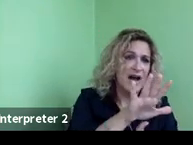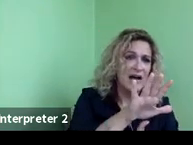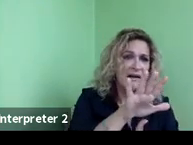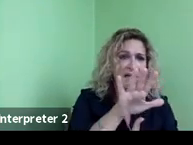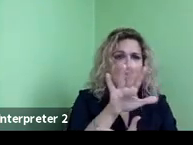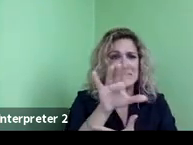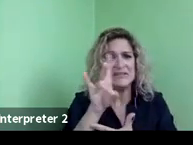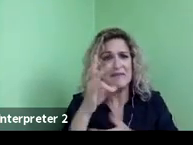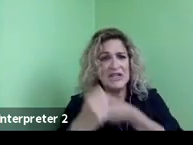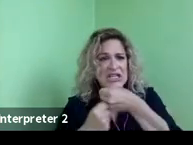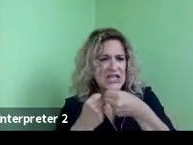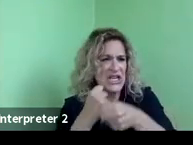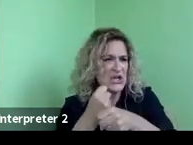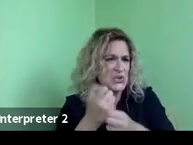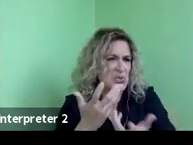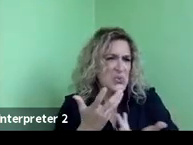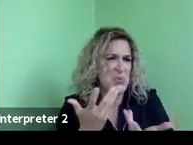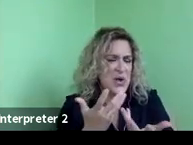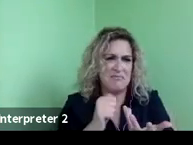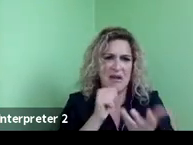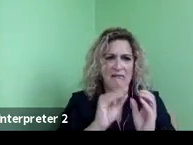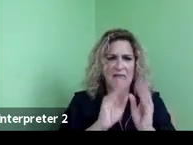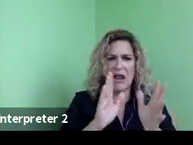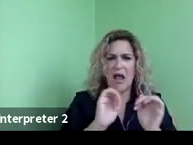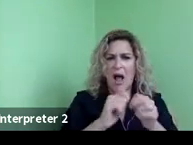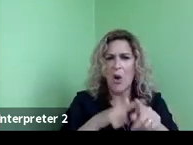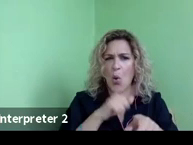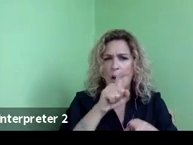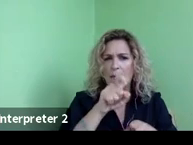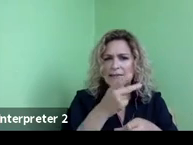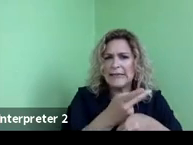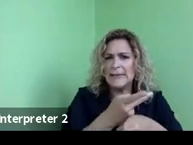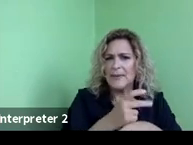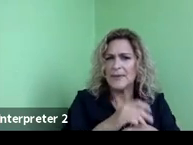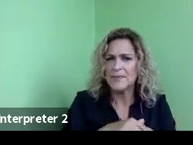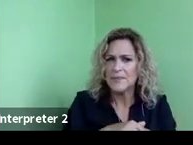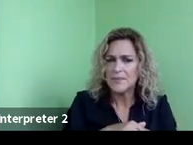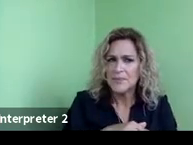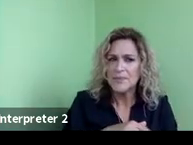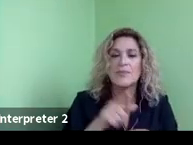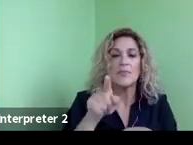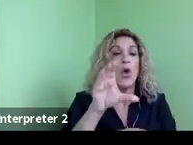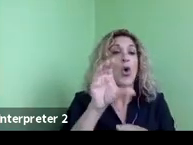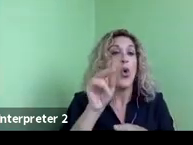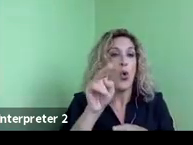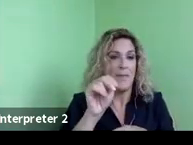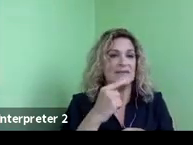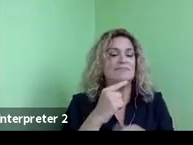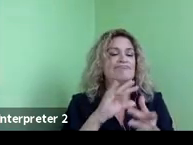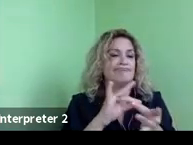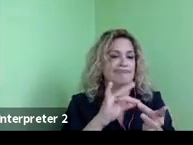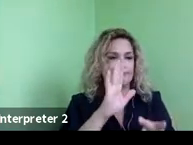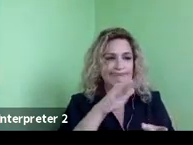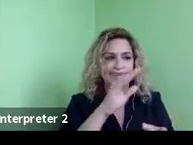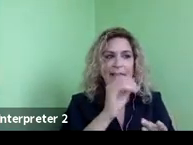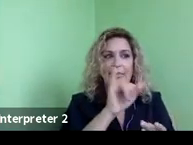So it's not very clear for them. Those questions come up a lot, and 7 seems to be this